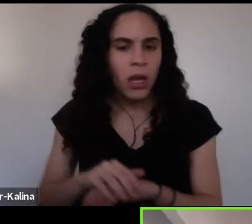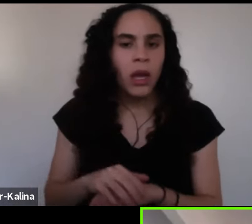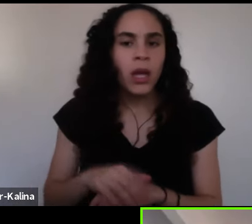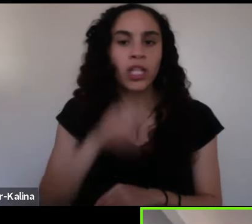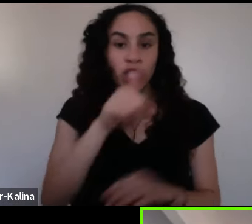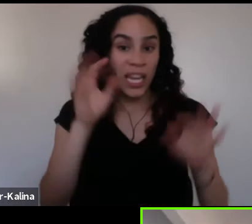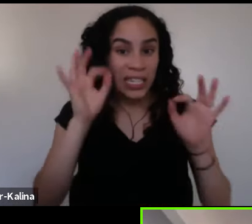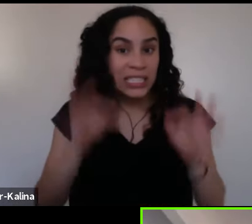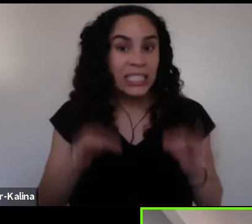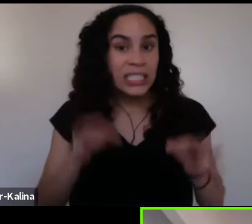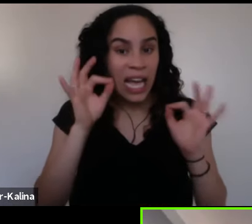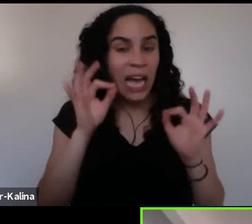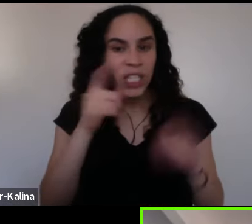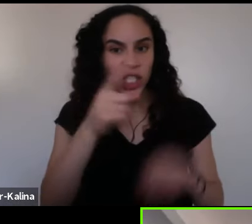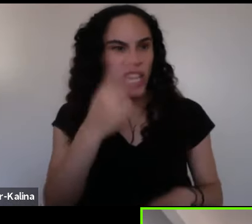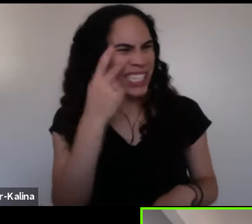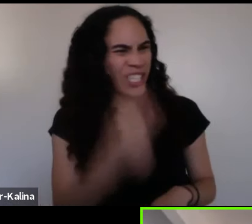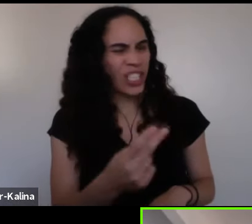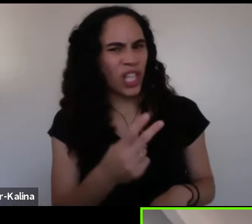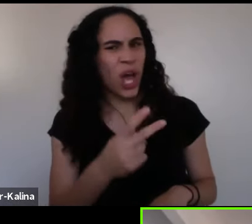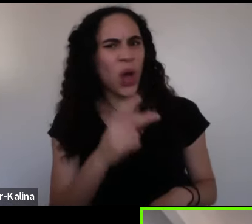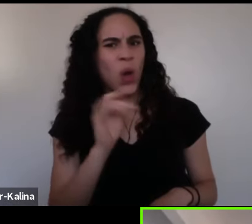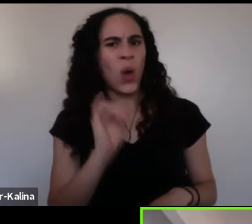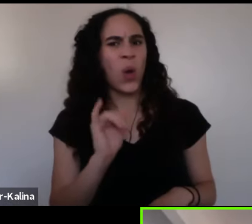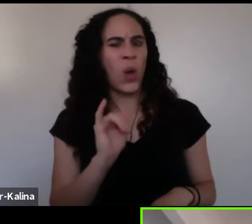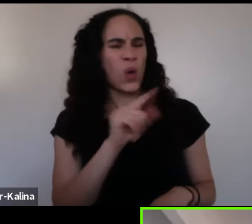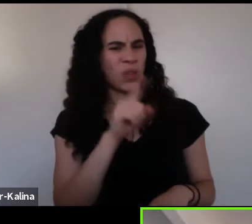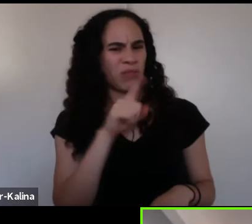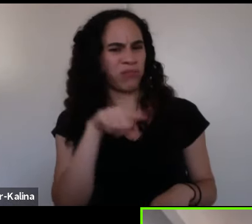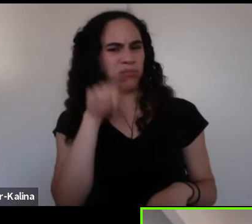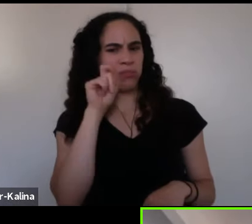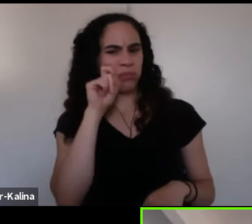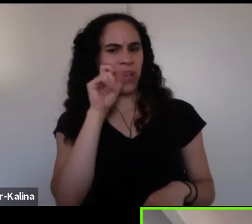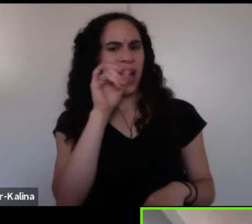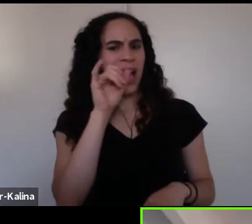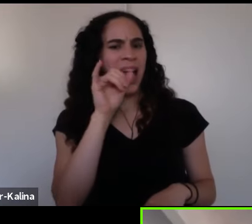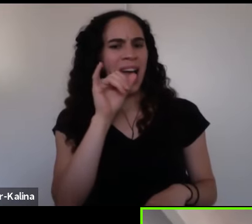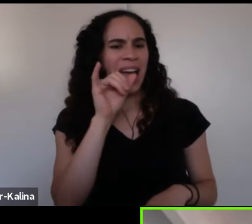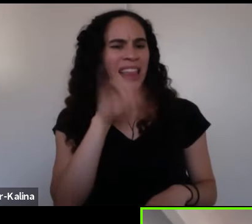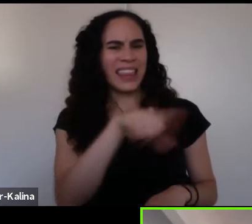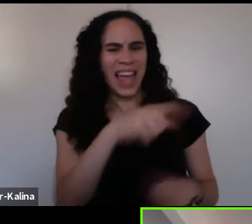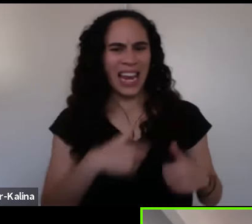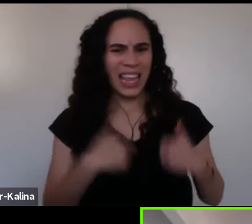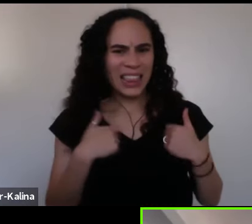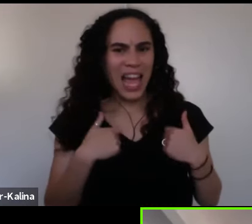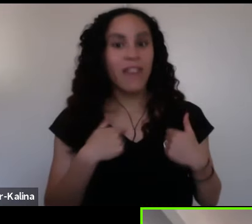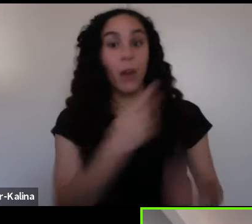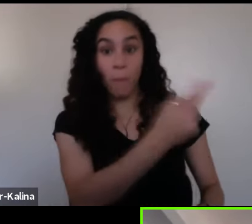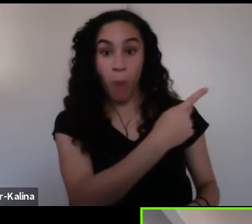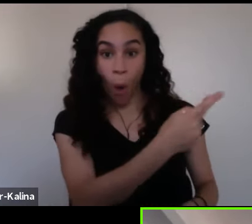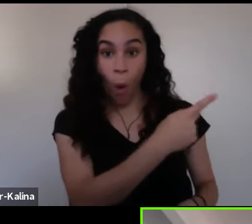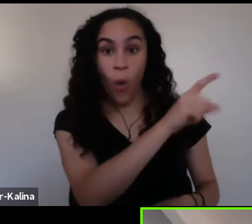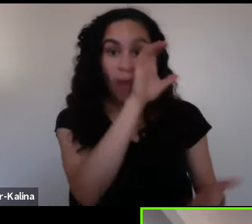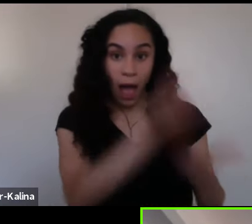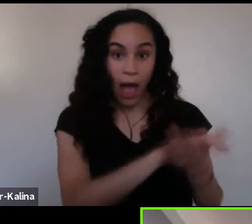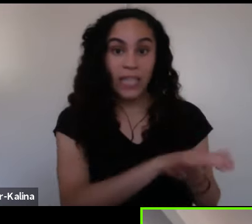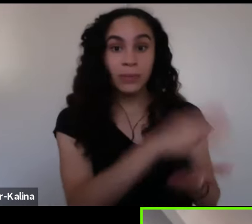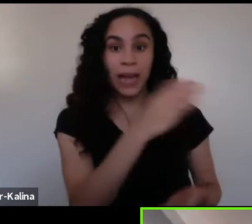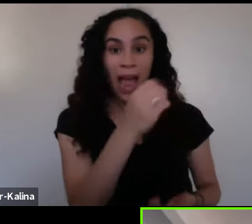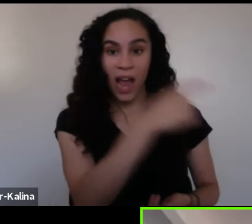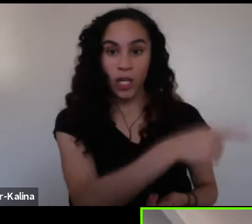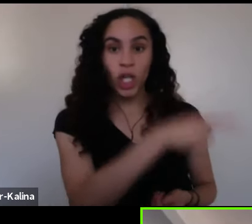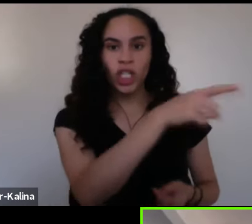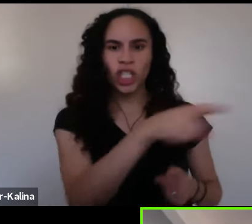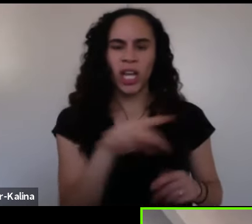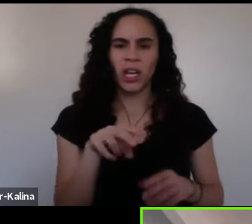made her like really question that life, and she stepped away from it, her and her husband. She stepped away from it. Not only did she step away from it, when we talk